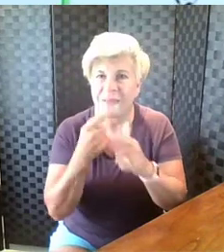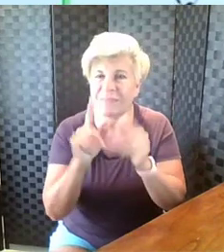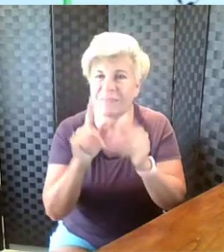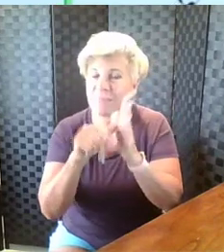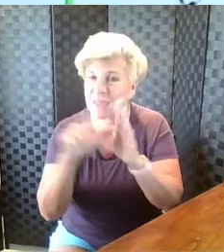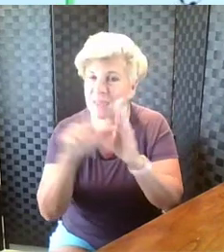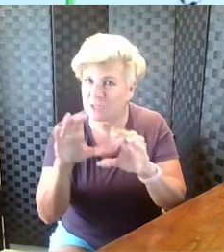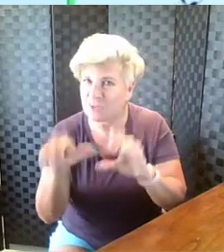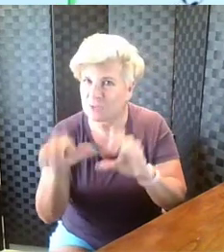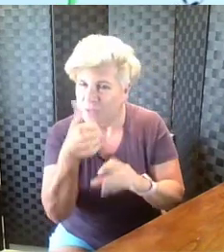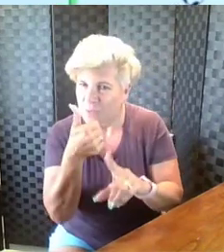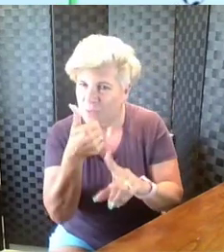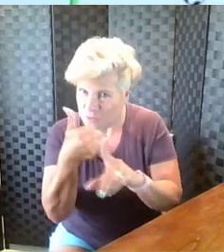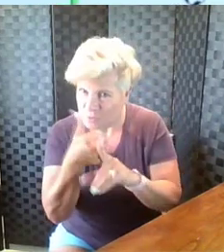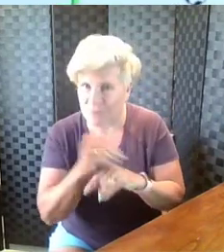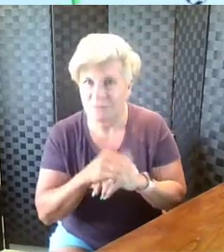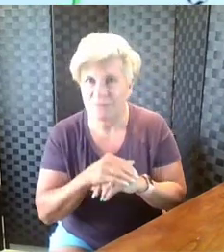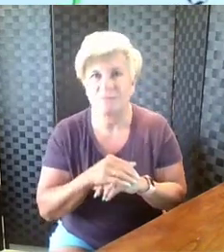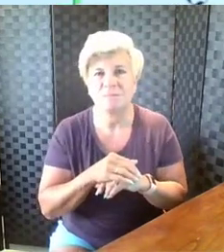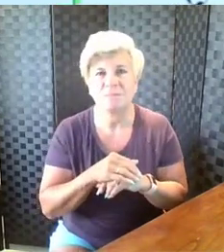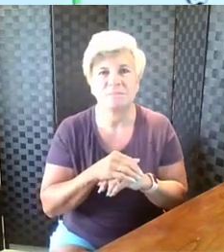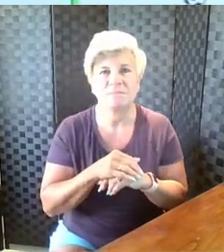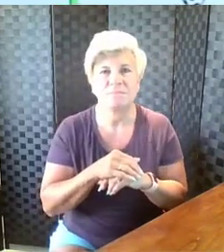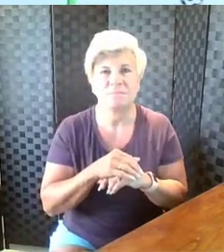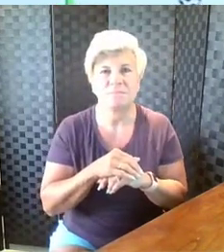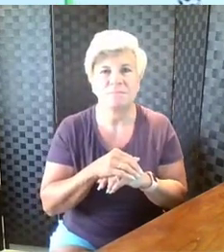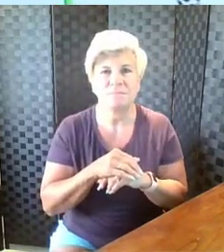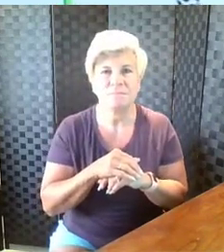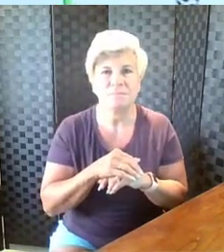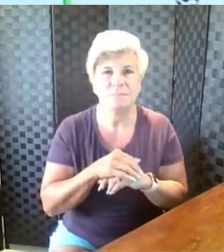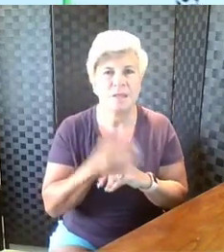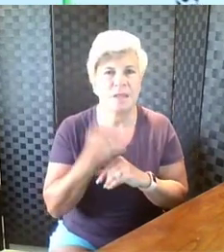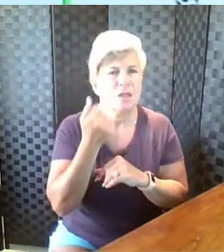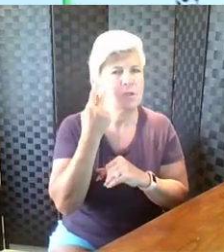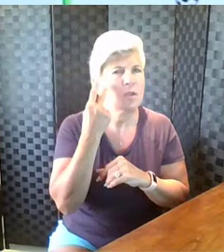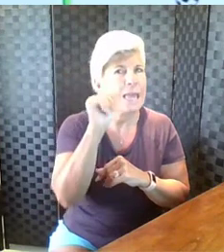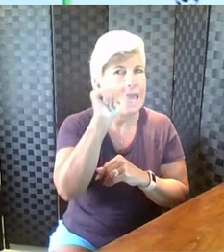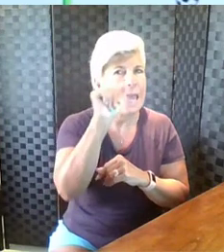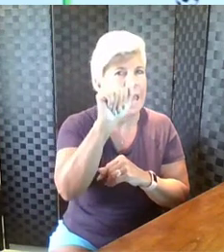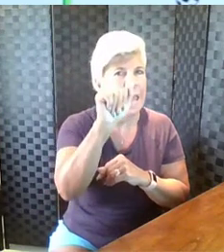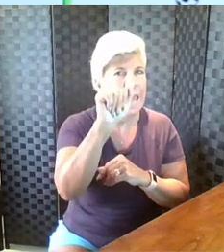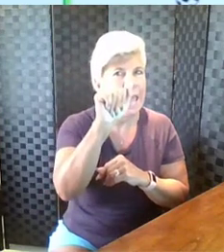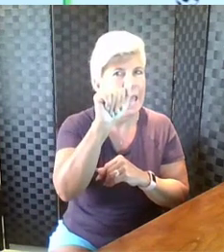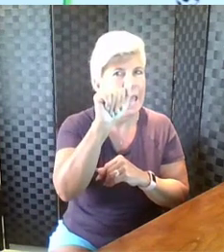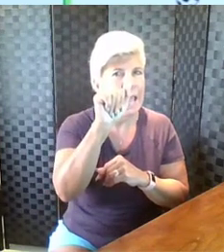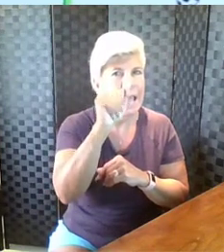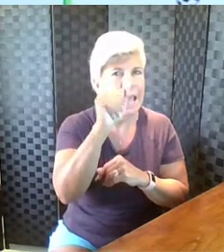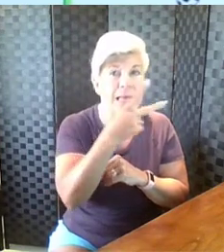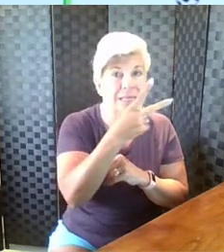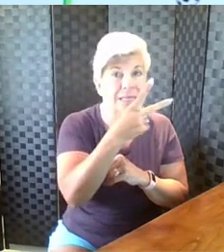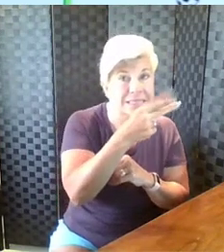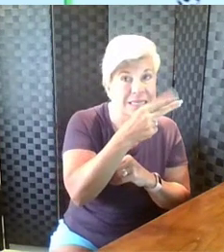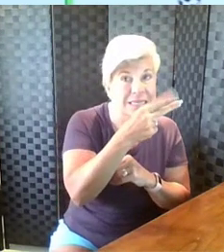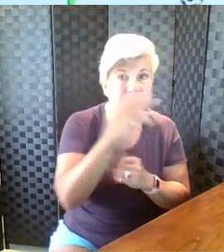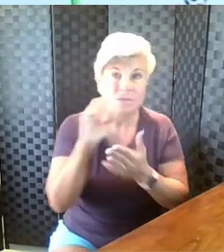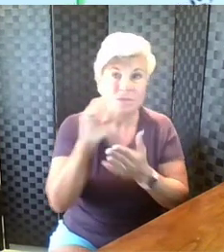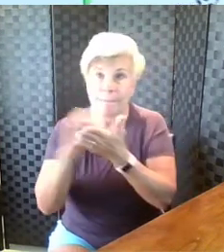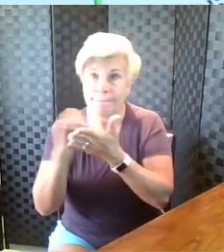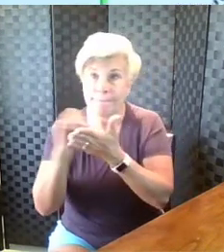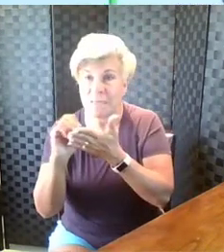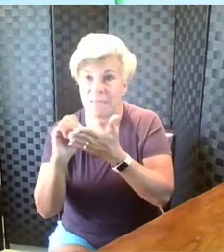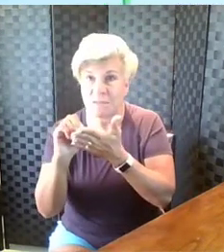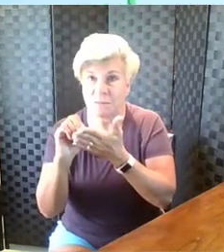on your own where you can continue in the packet. So let's look at A. We have scissors and